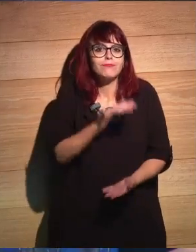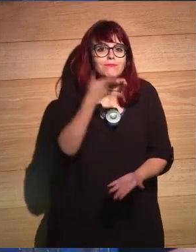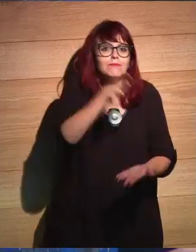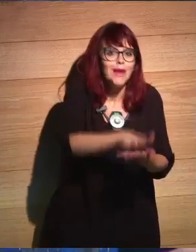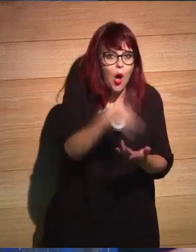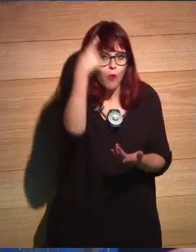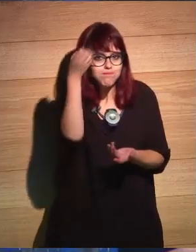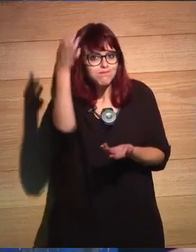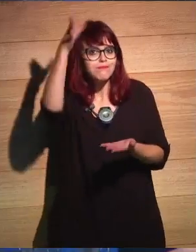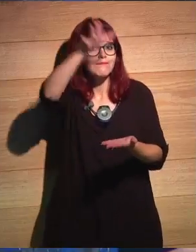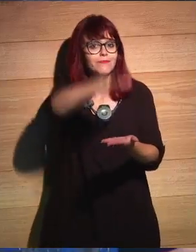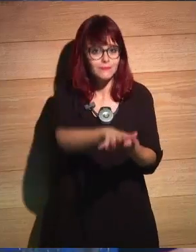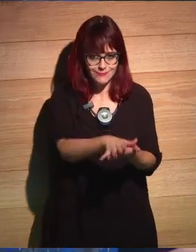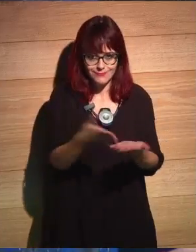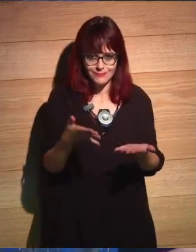and